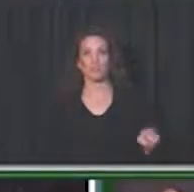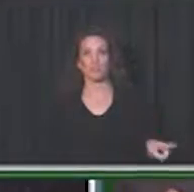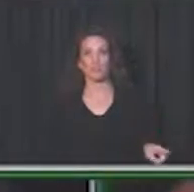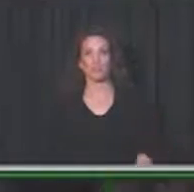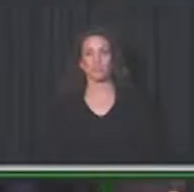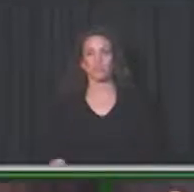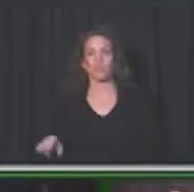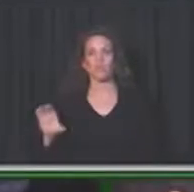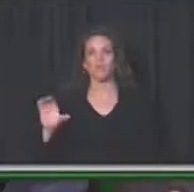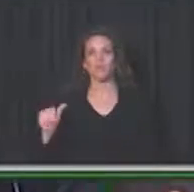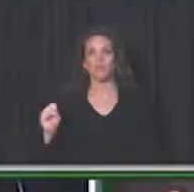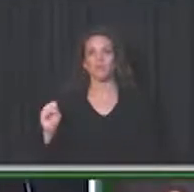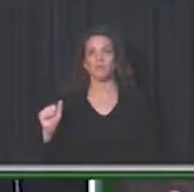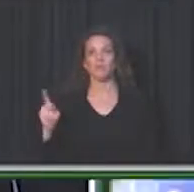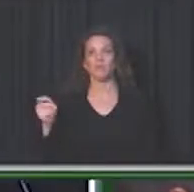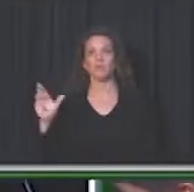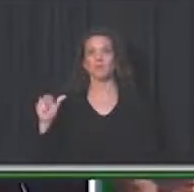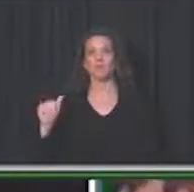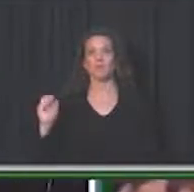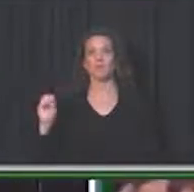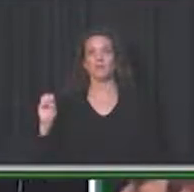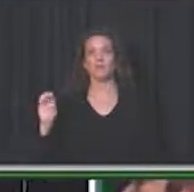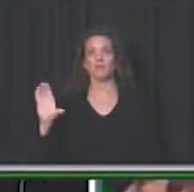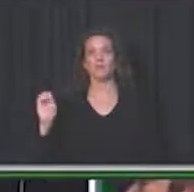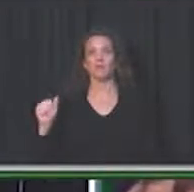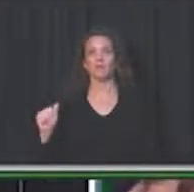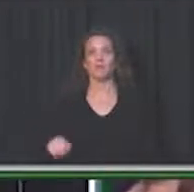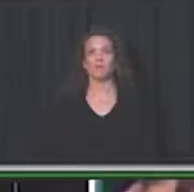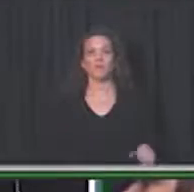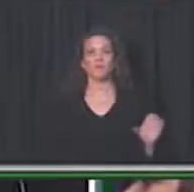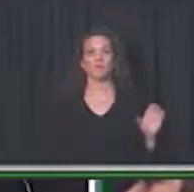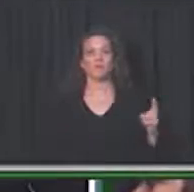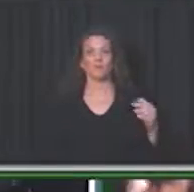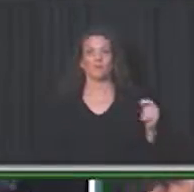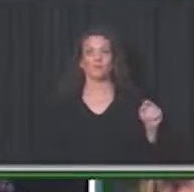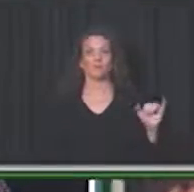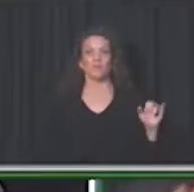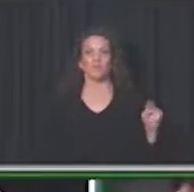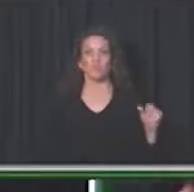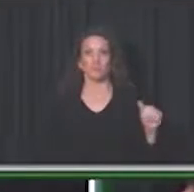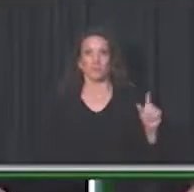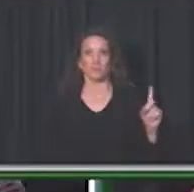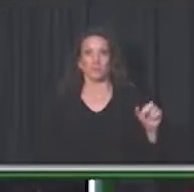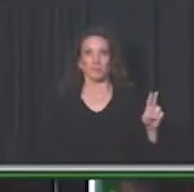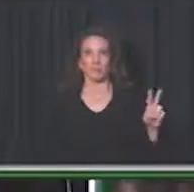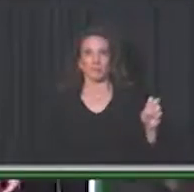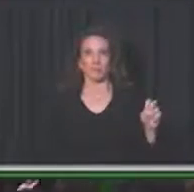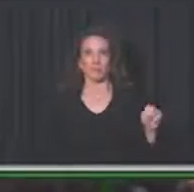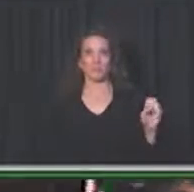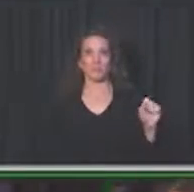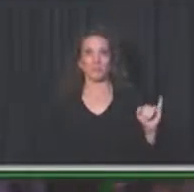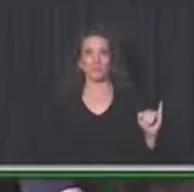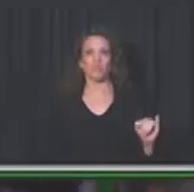Cassandra Alcala. Christina Derebensky. Alex